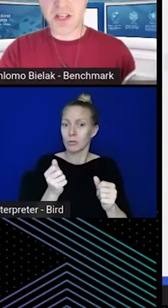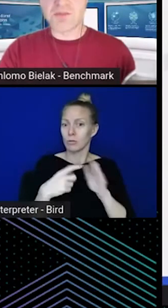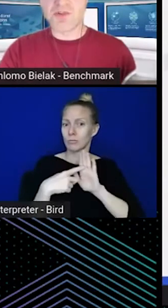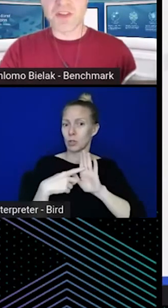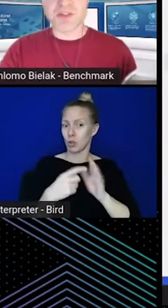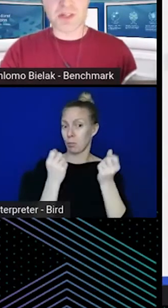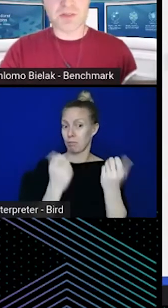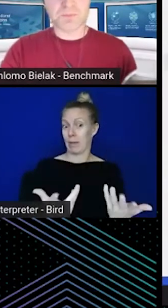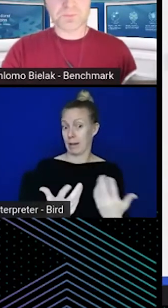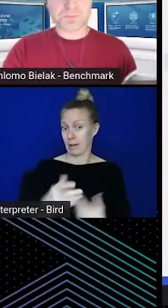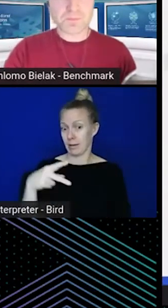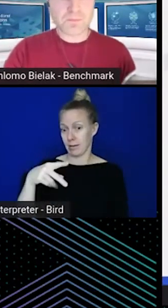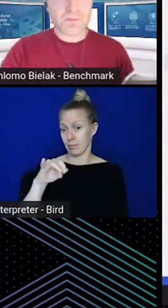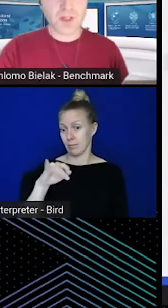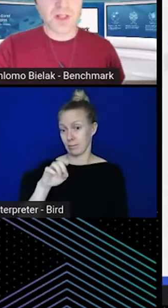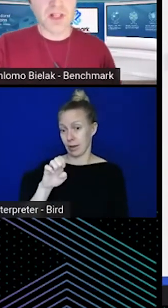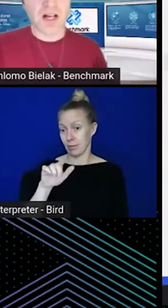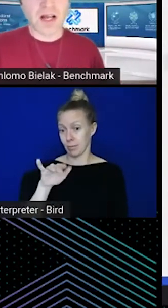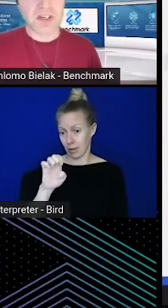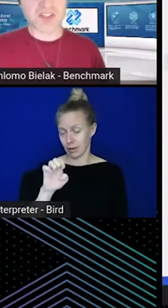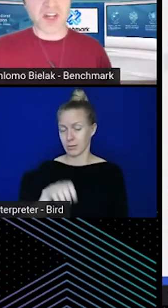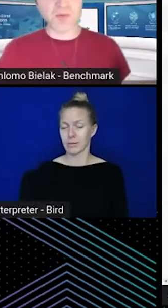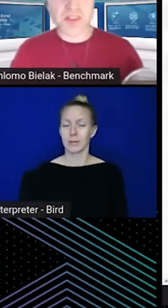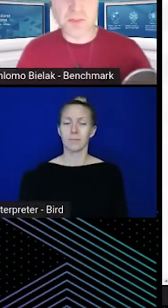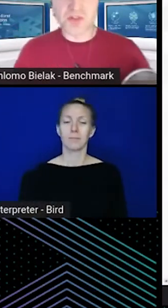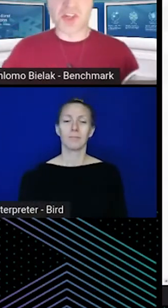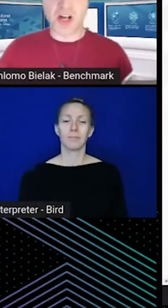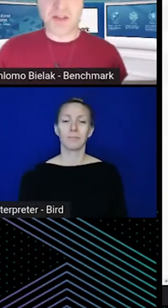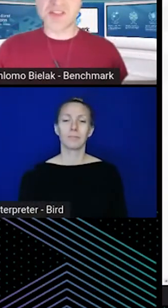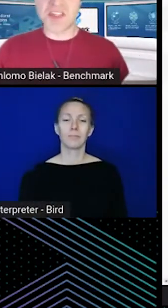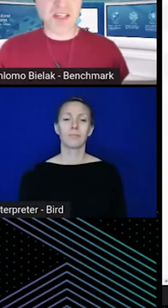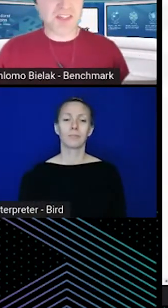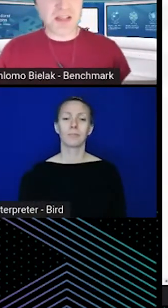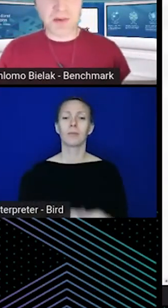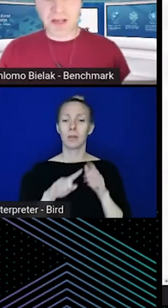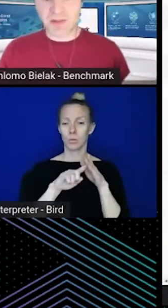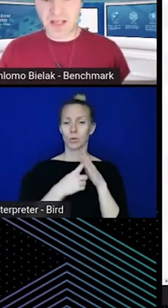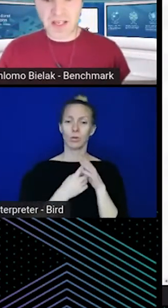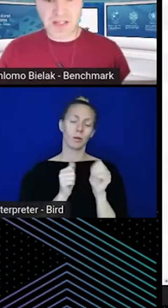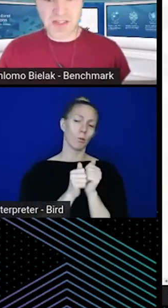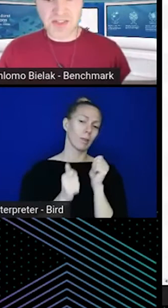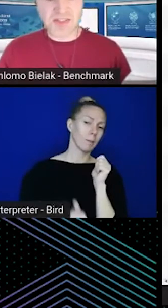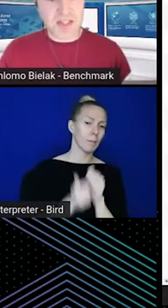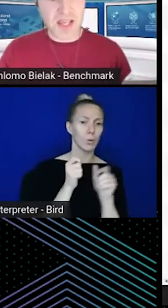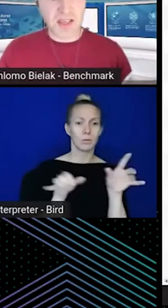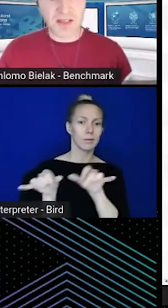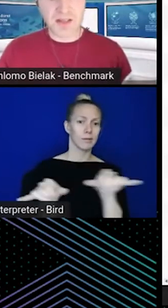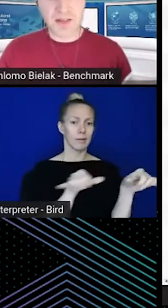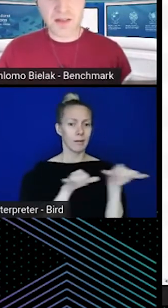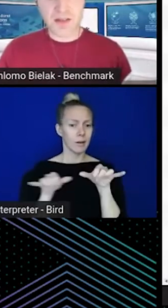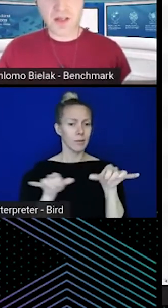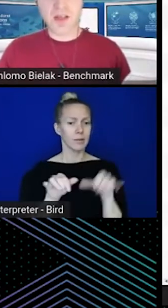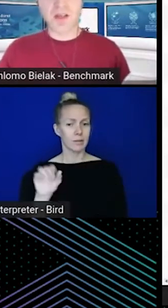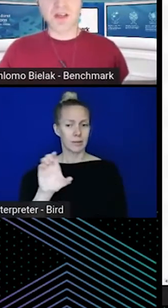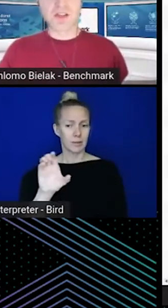from here and move into it. I'm going to start with the most common CI/CD pipeline that exists today.